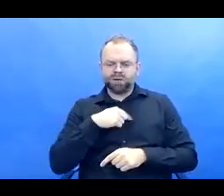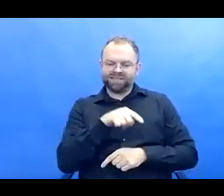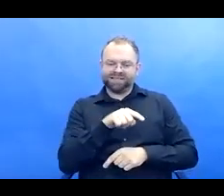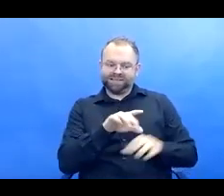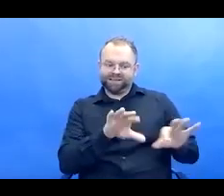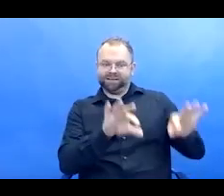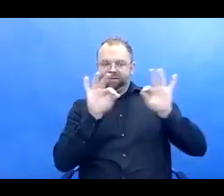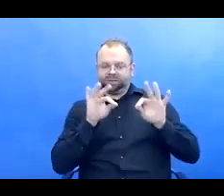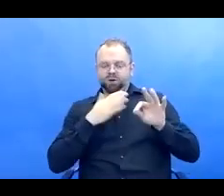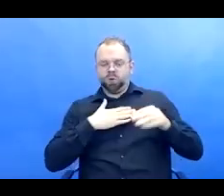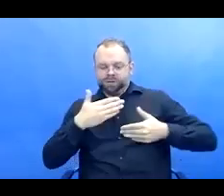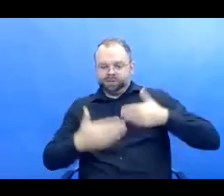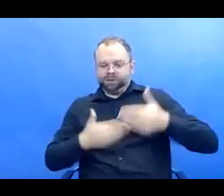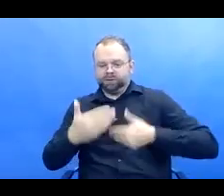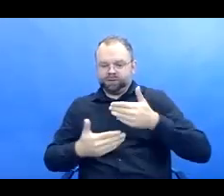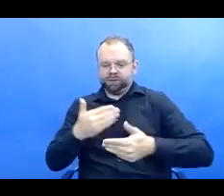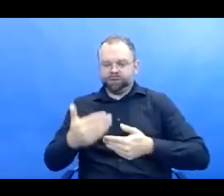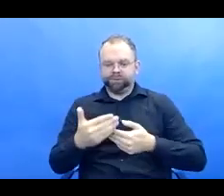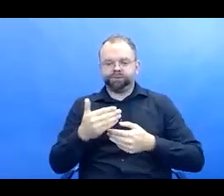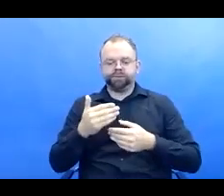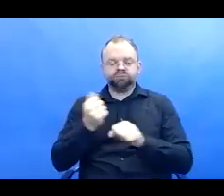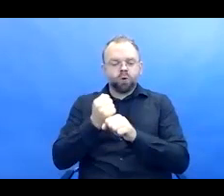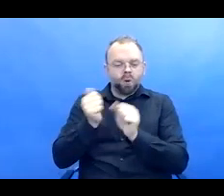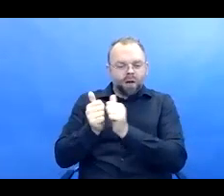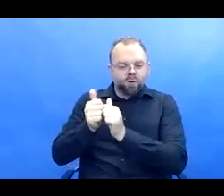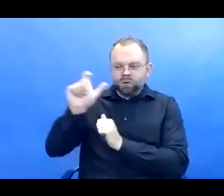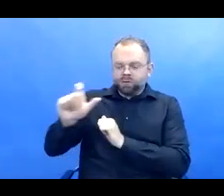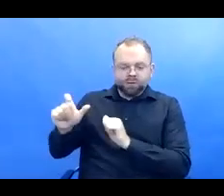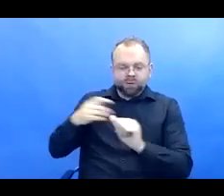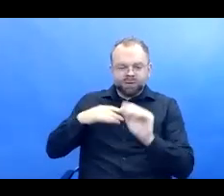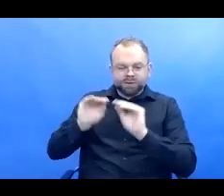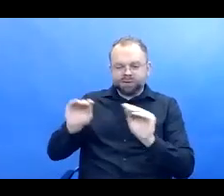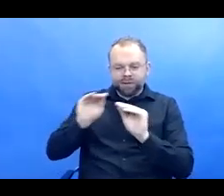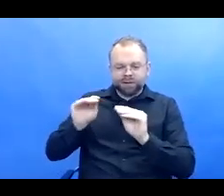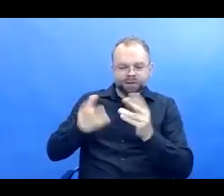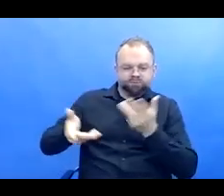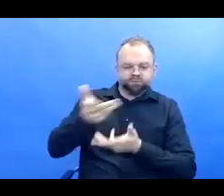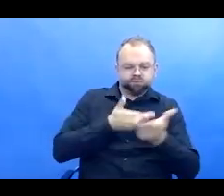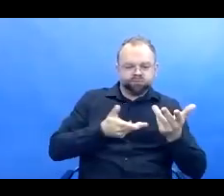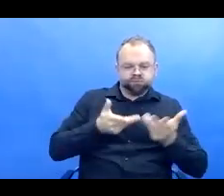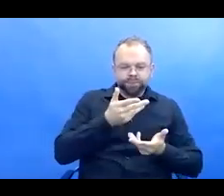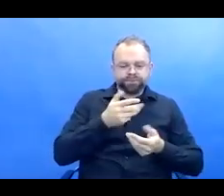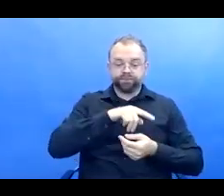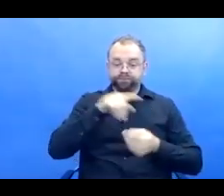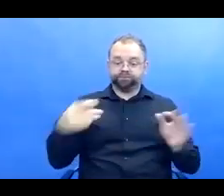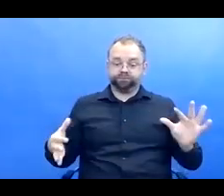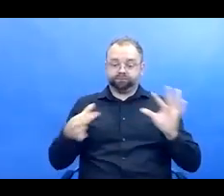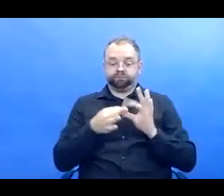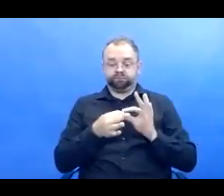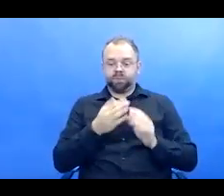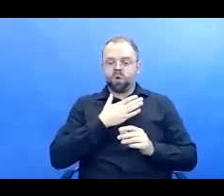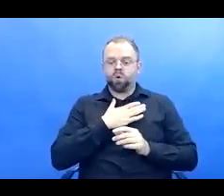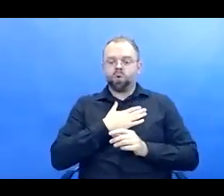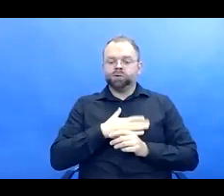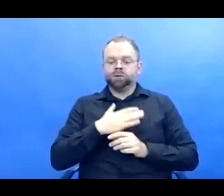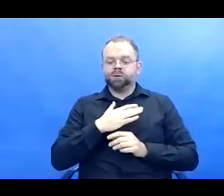recovery, which will join the broader UNPRPD program lesson learned. So we wanted